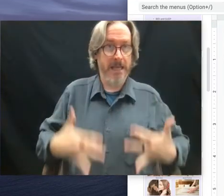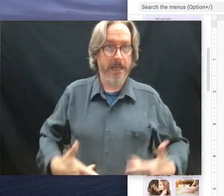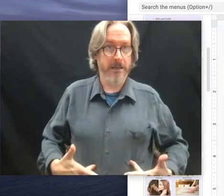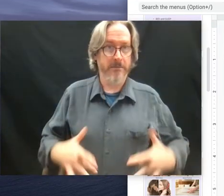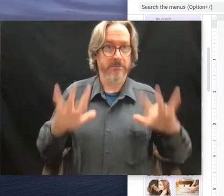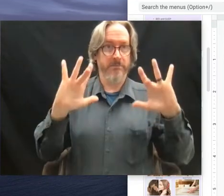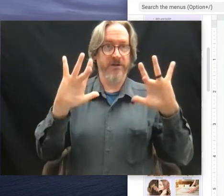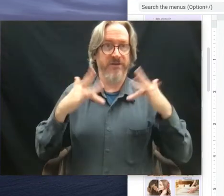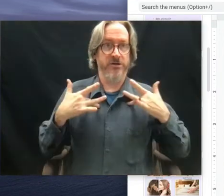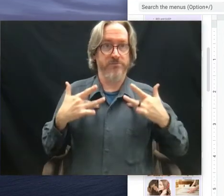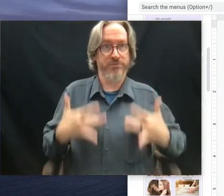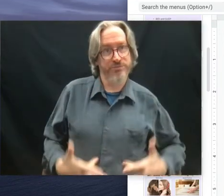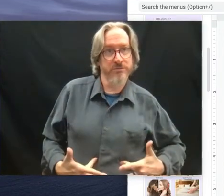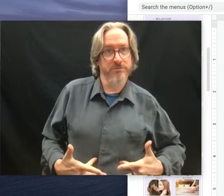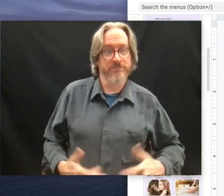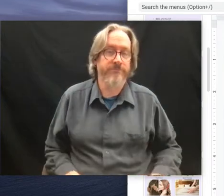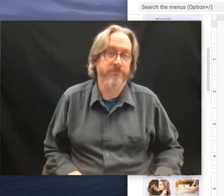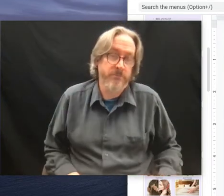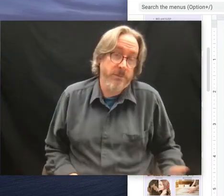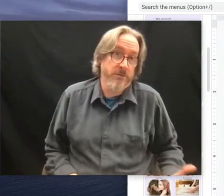Become naked, middle fingers.